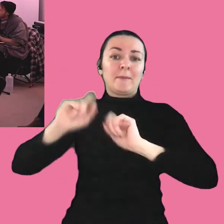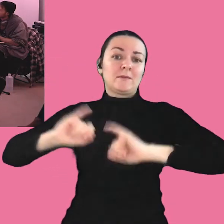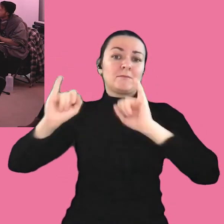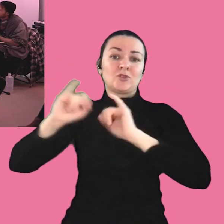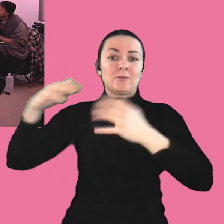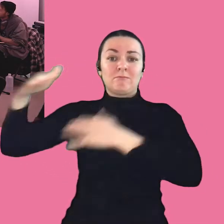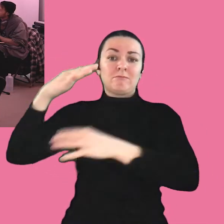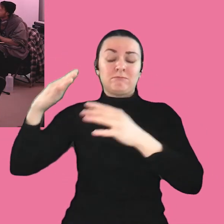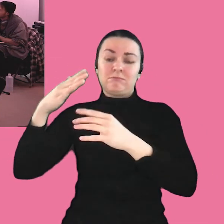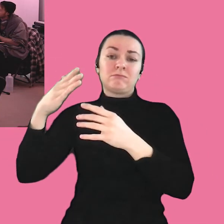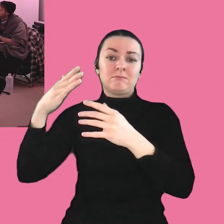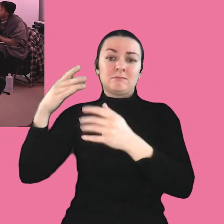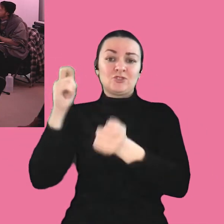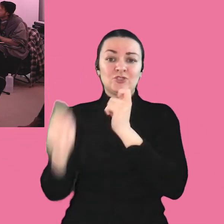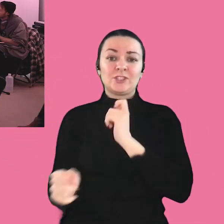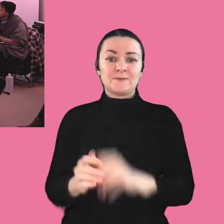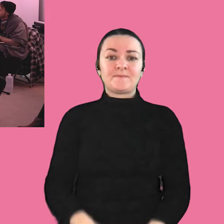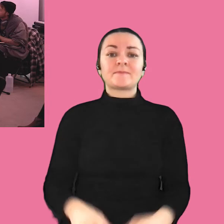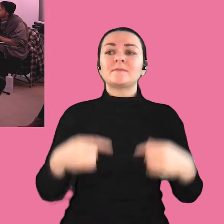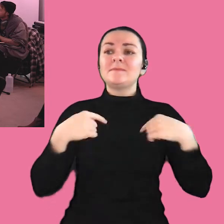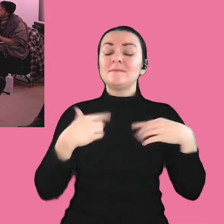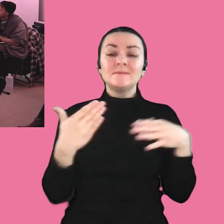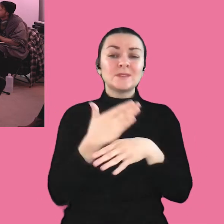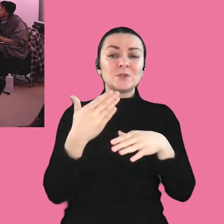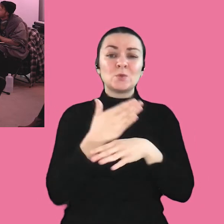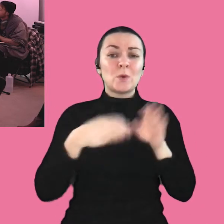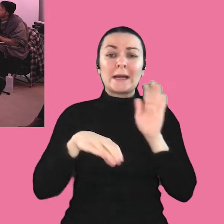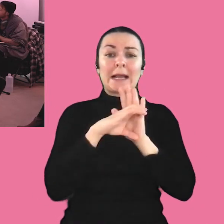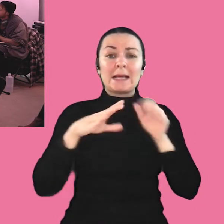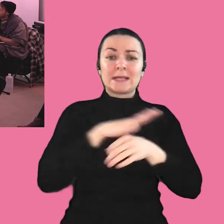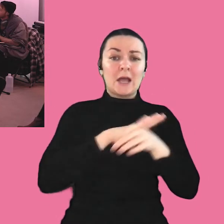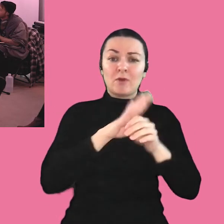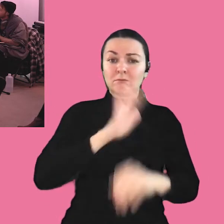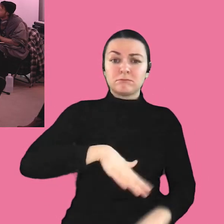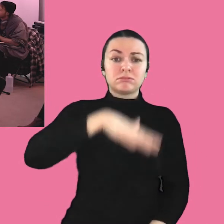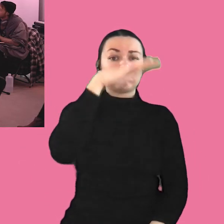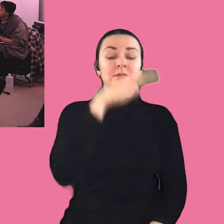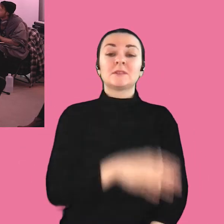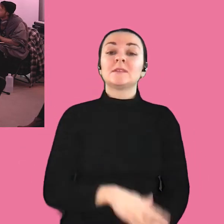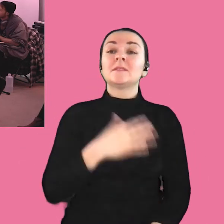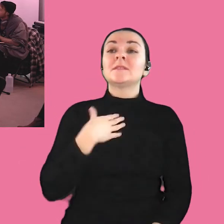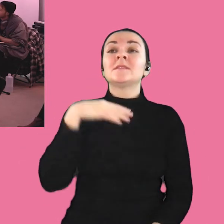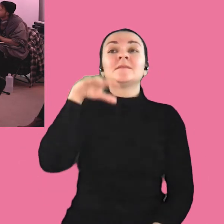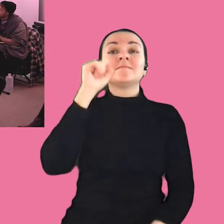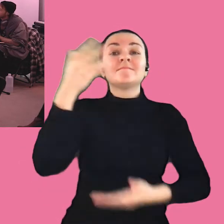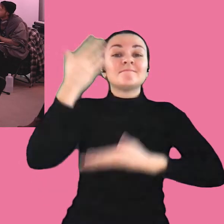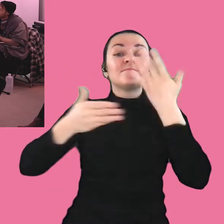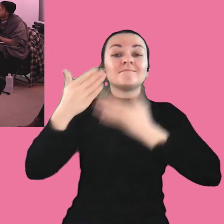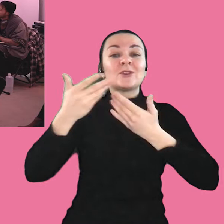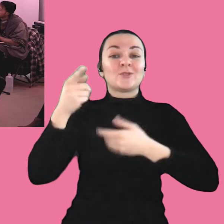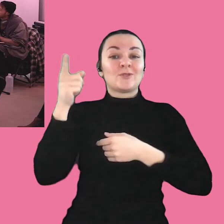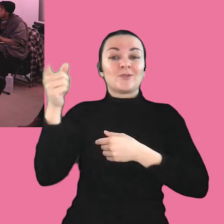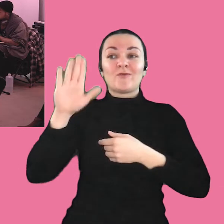were the seeds of an English elm. So it was probably one of them which have all been killed by, of course, Dutch elm disease, which is caused in part by global warming and the